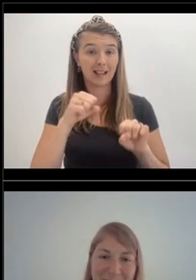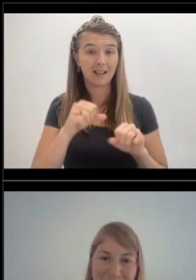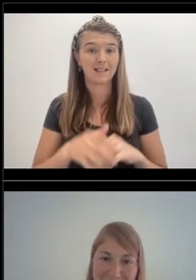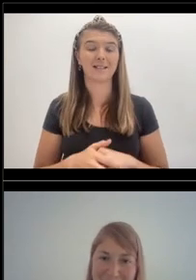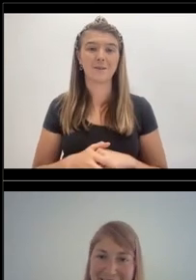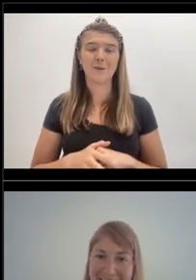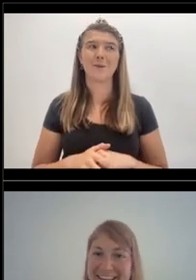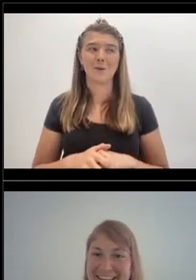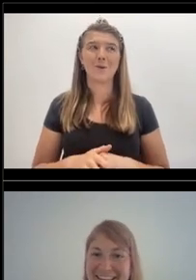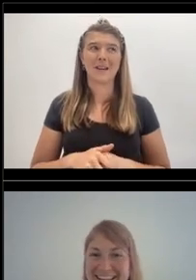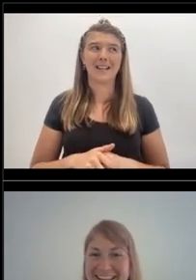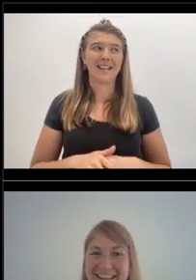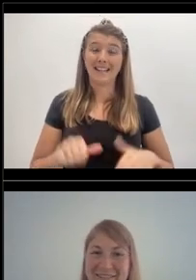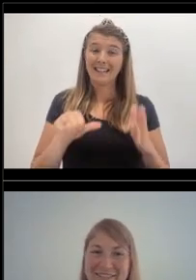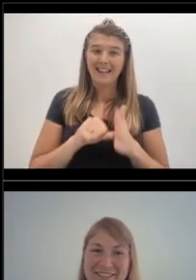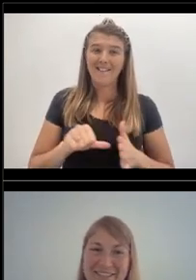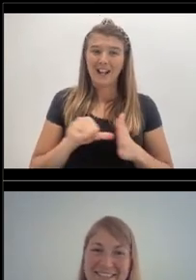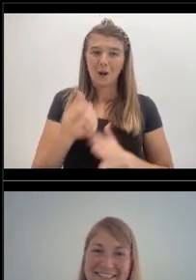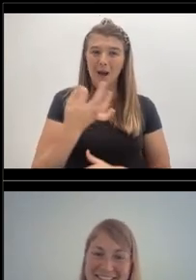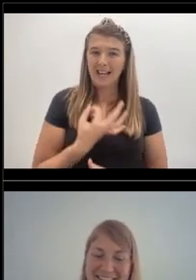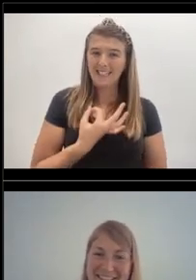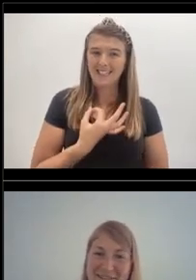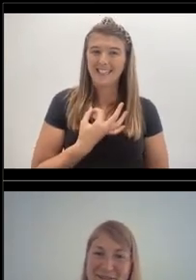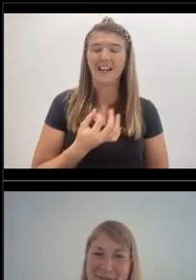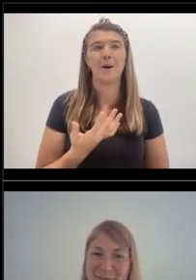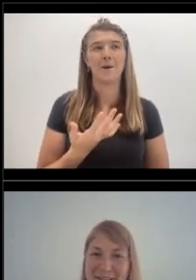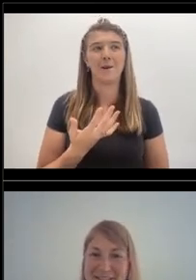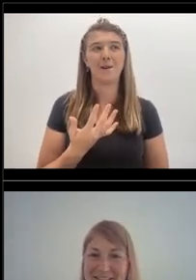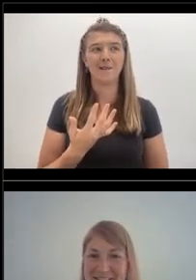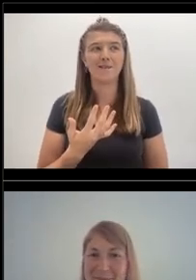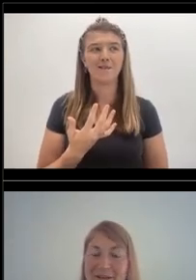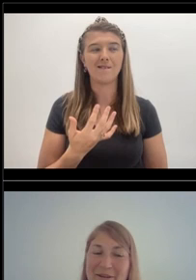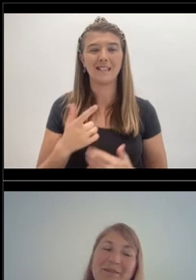That's a difficult one, I think, because